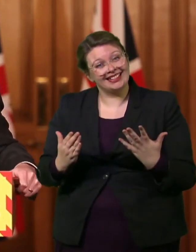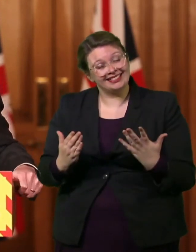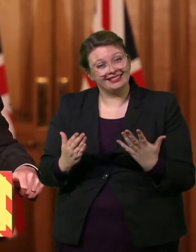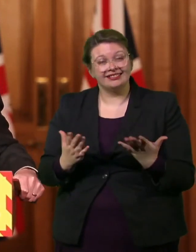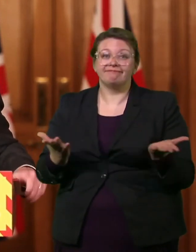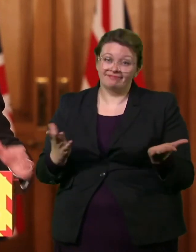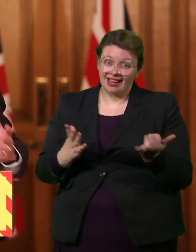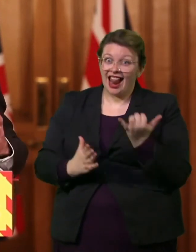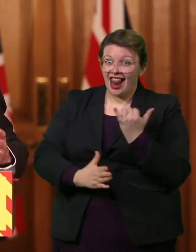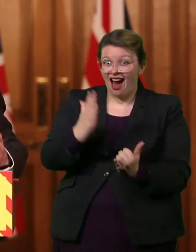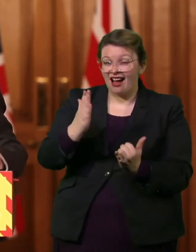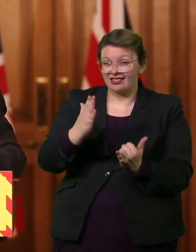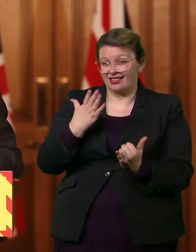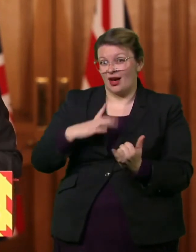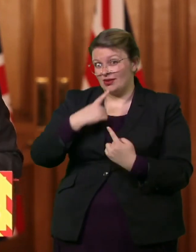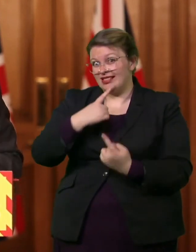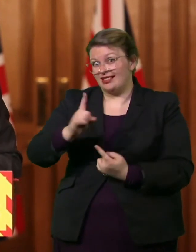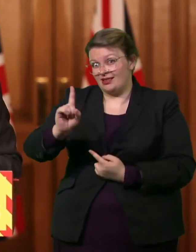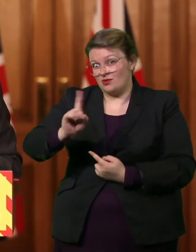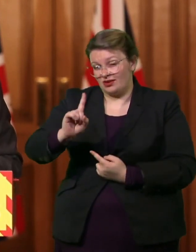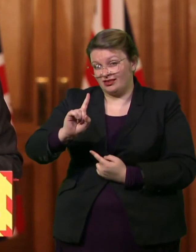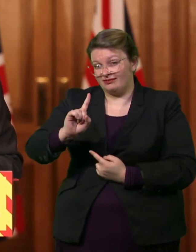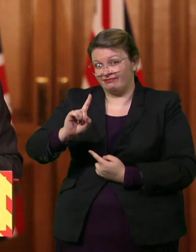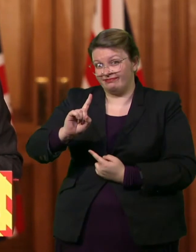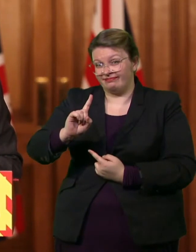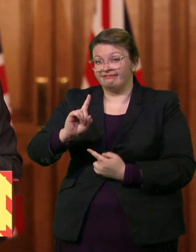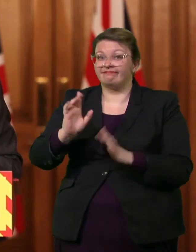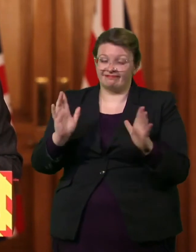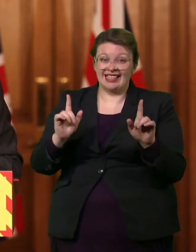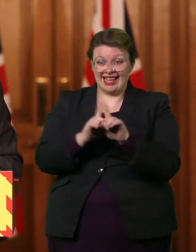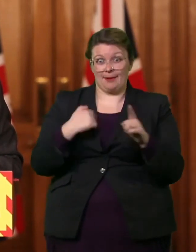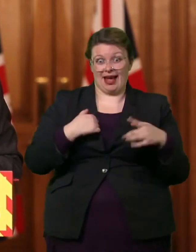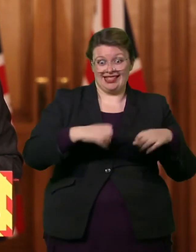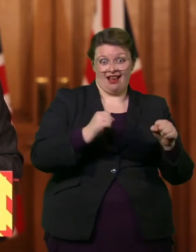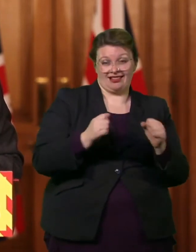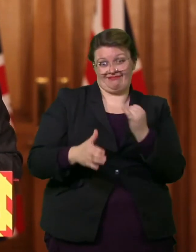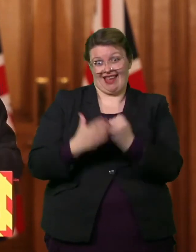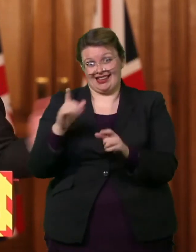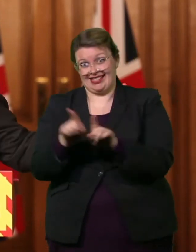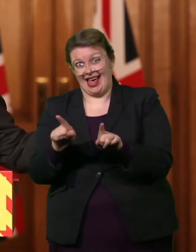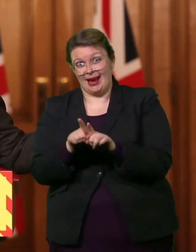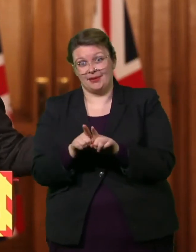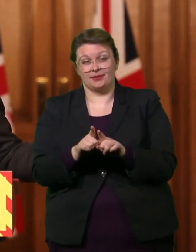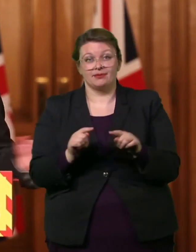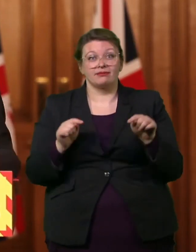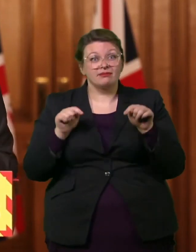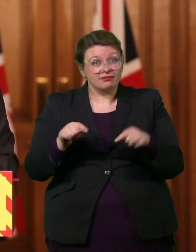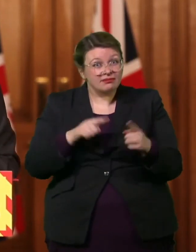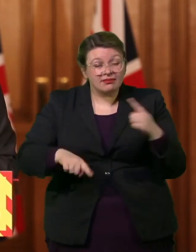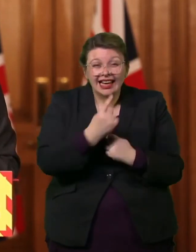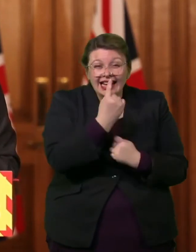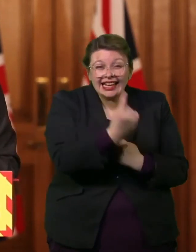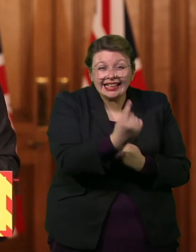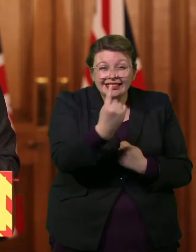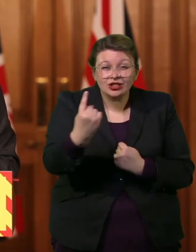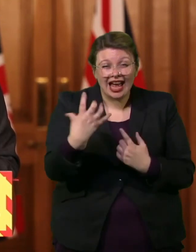with where I ended the opening, which is to say that this is on all of us. Of course, it's on us at the podium